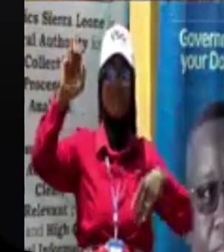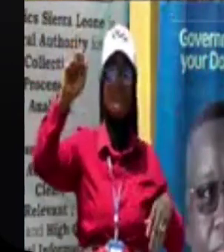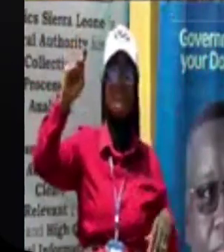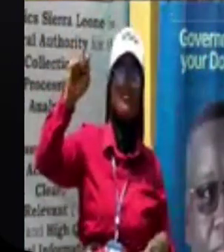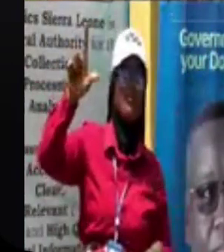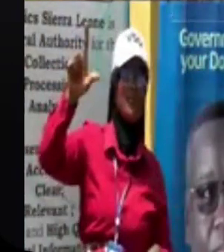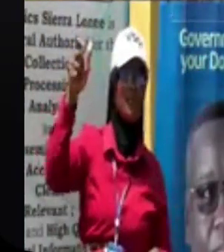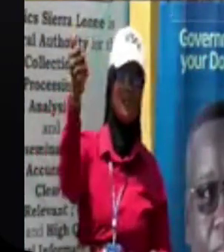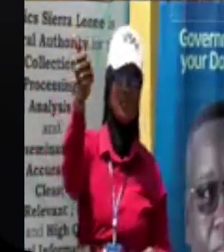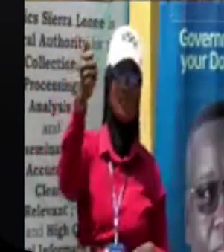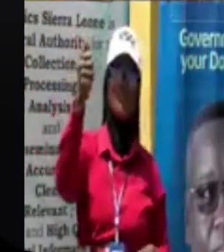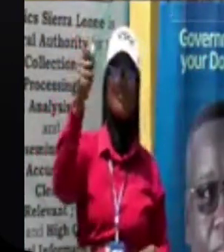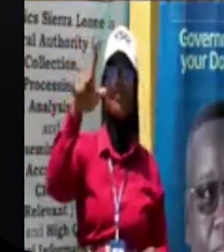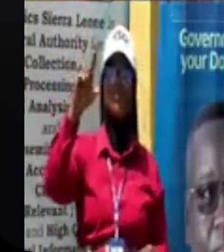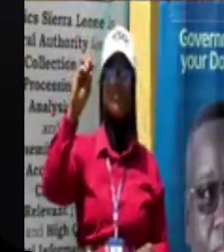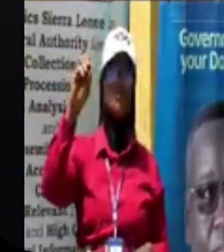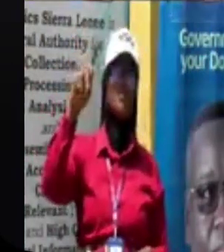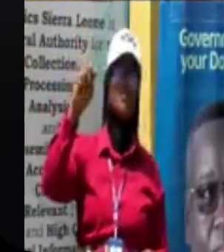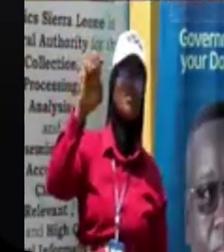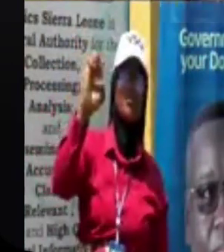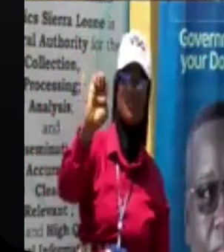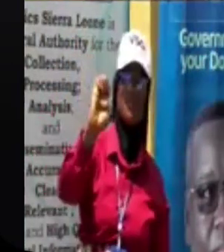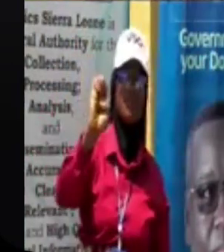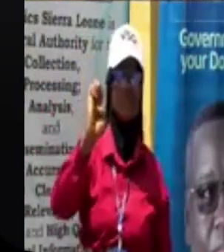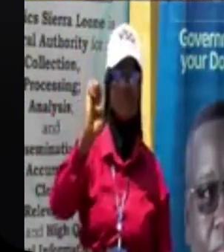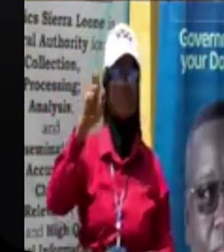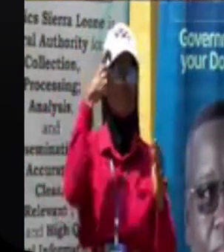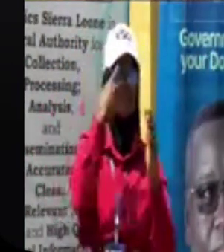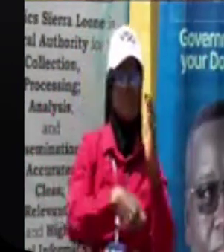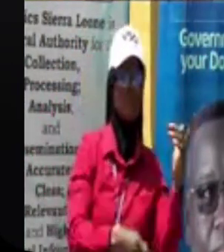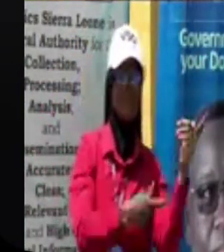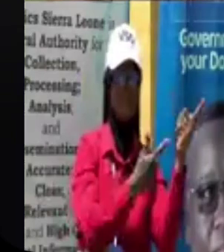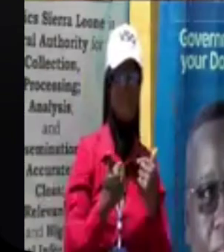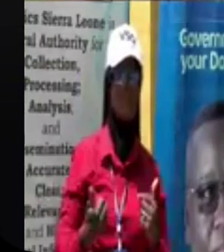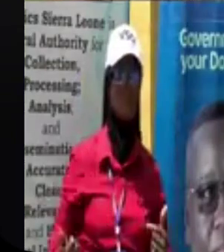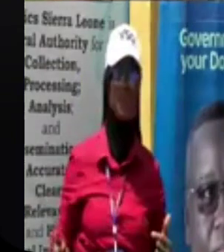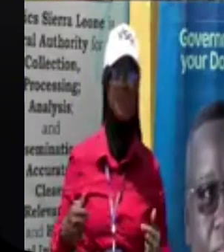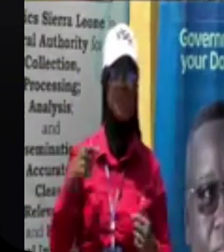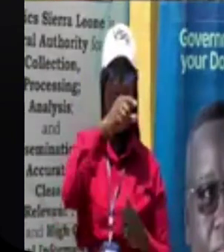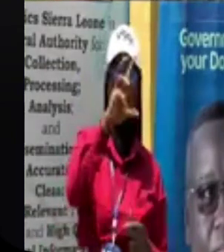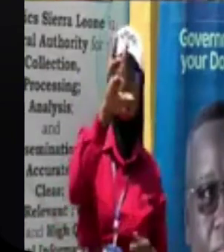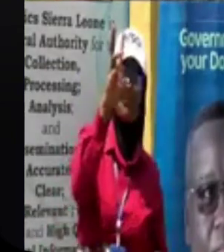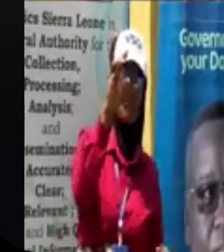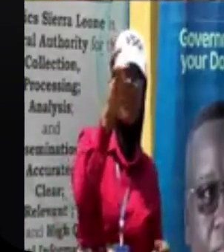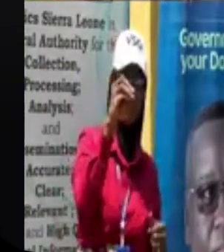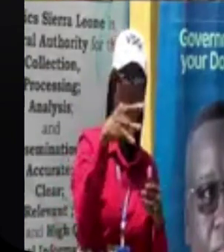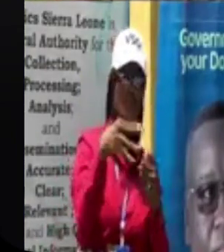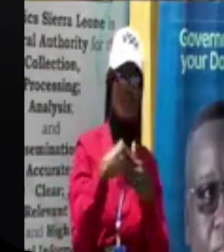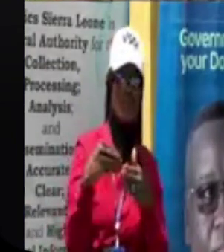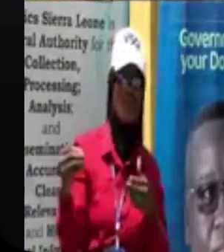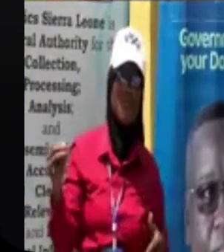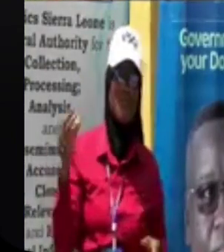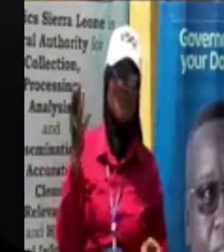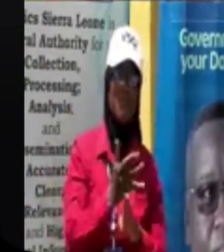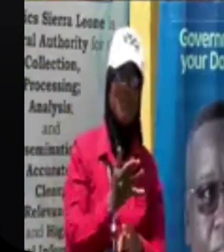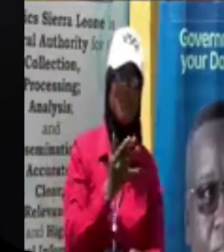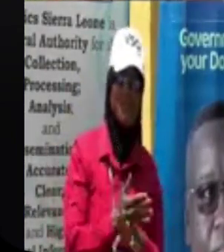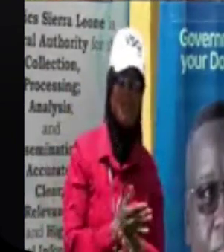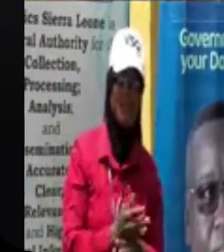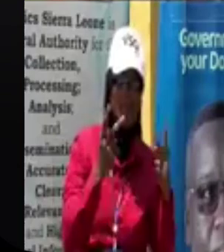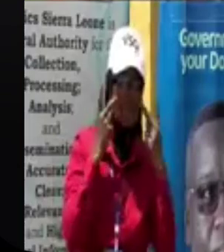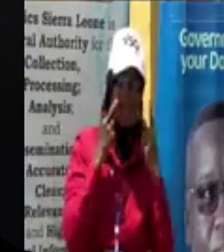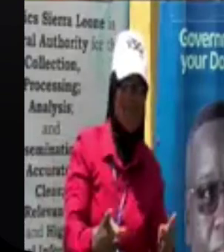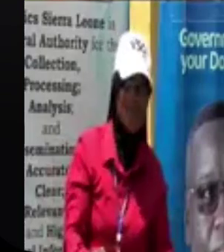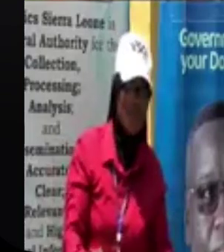pilot. The price will become the people that say that's 60 Leone. People that say, do ya, let them look